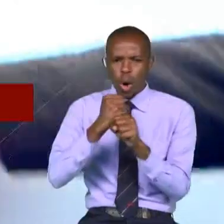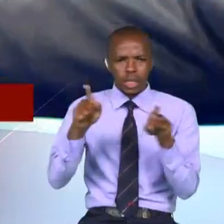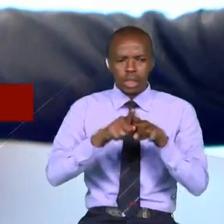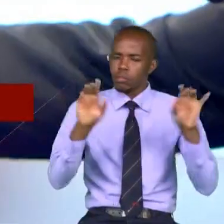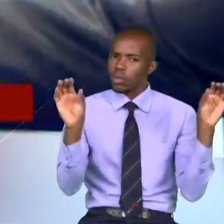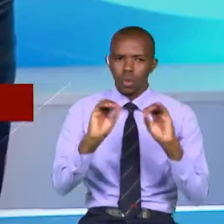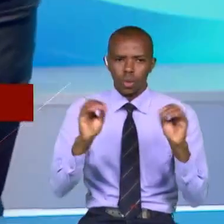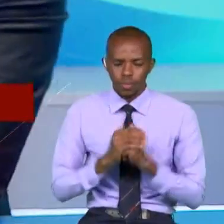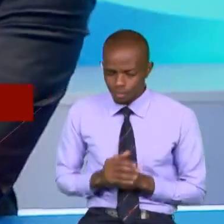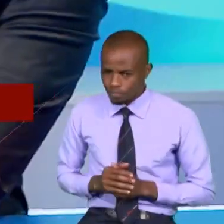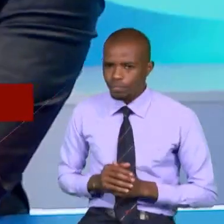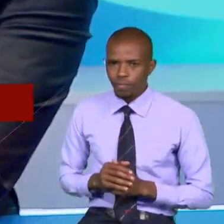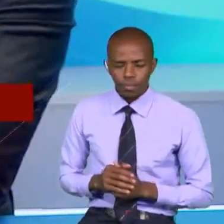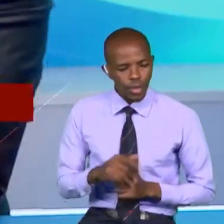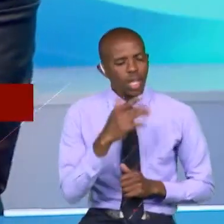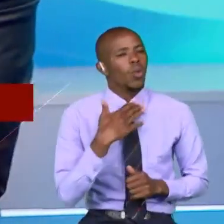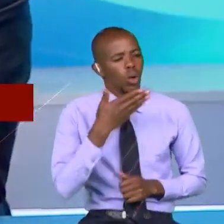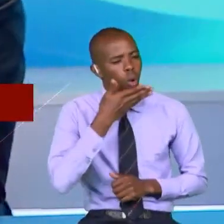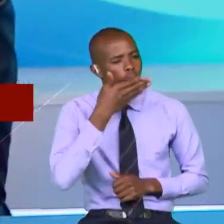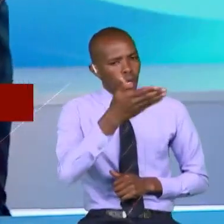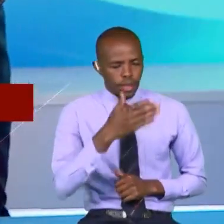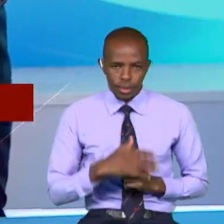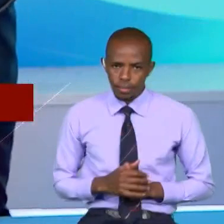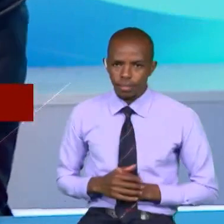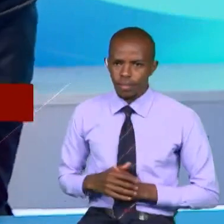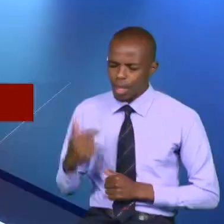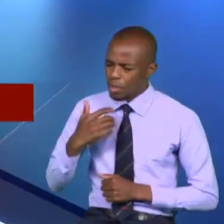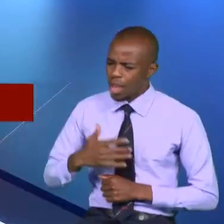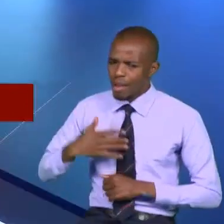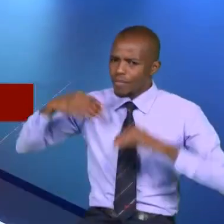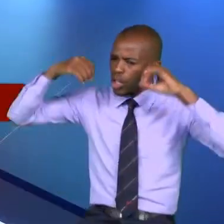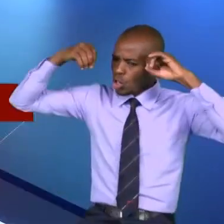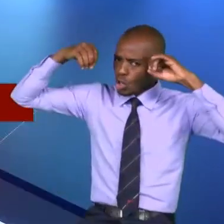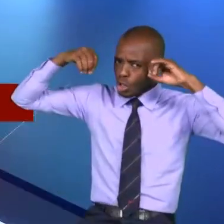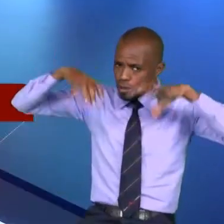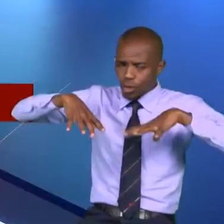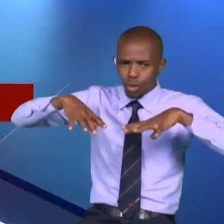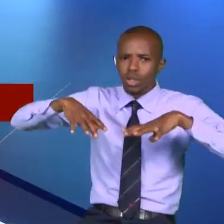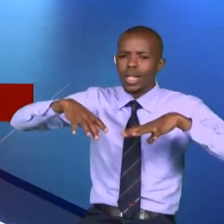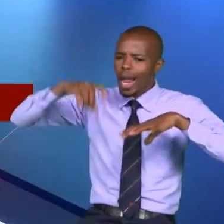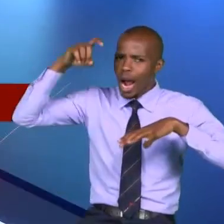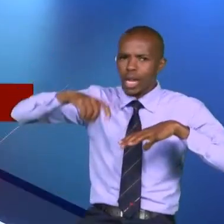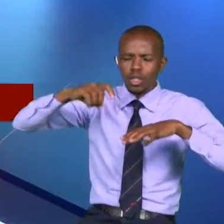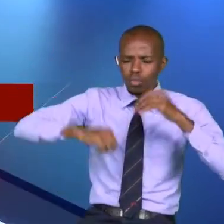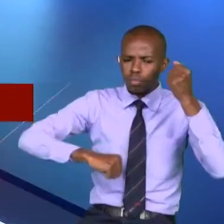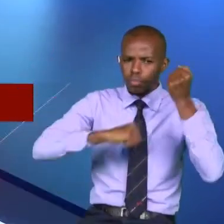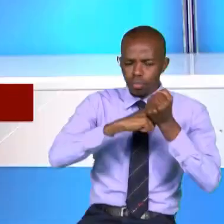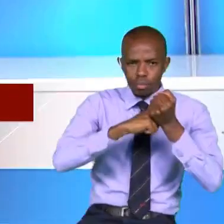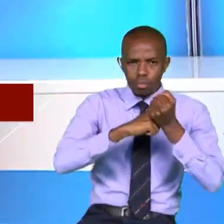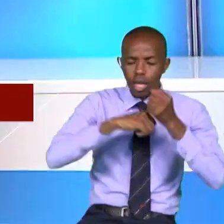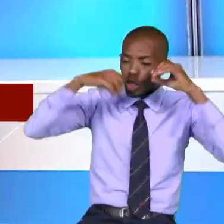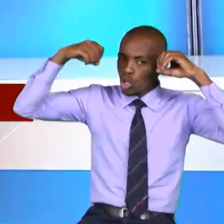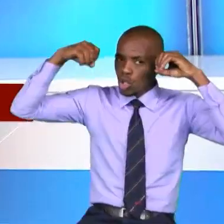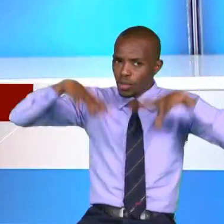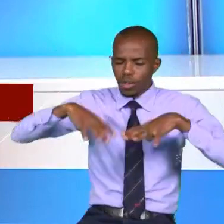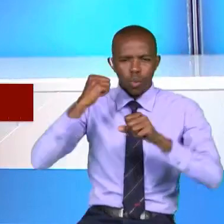people. Let me go to DNG. He wanted to respond. Respond to that. I feel like devolution needs to be given a real chance. And I stand by that. Devolution has